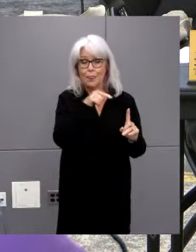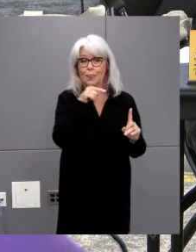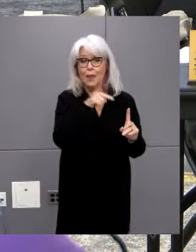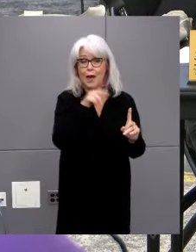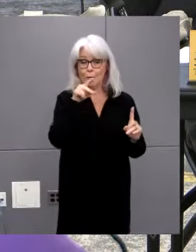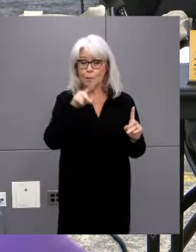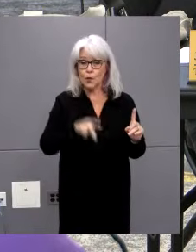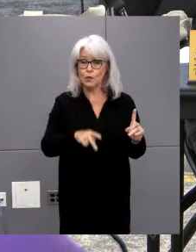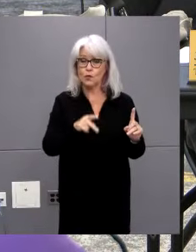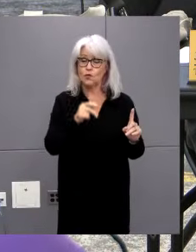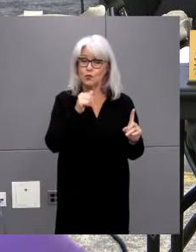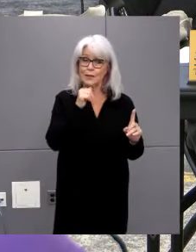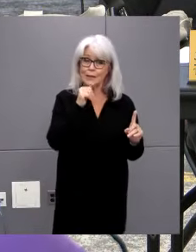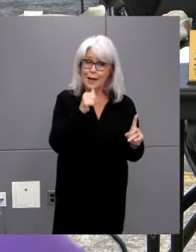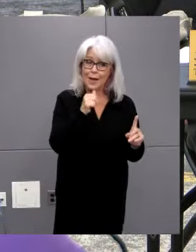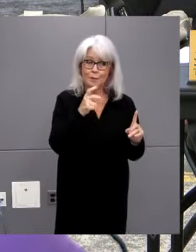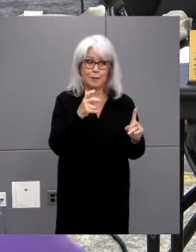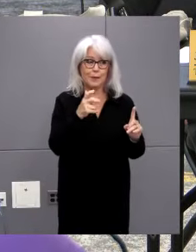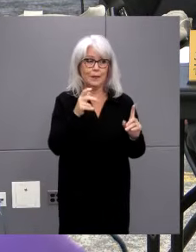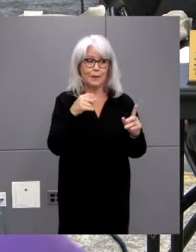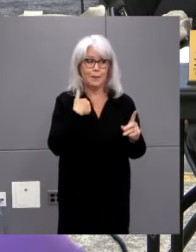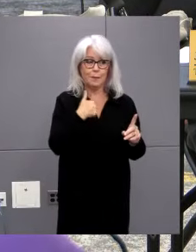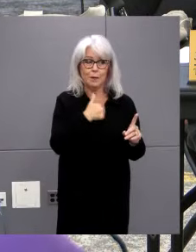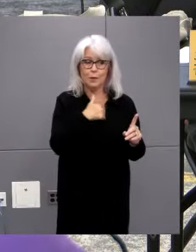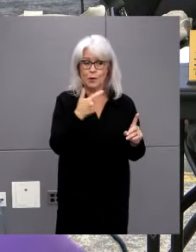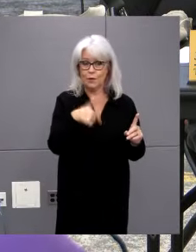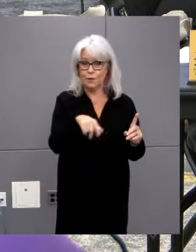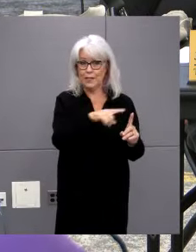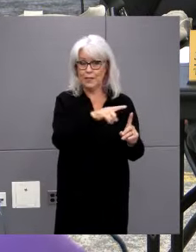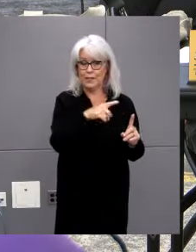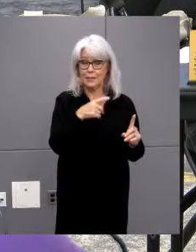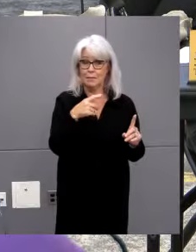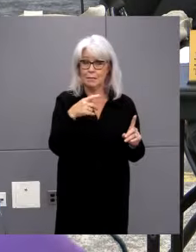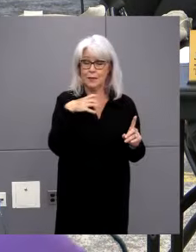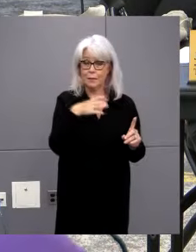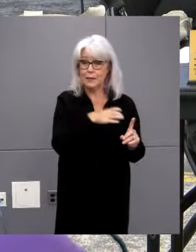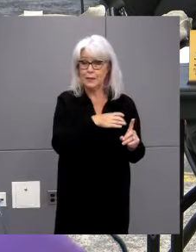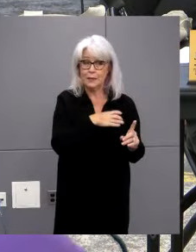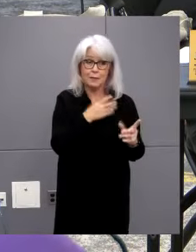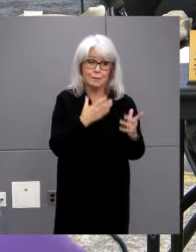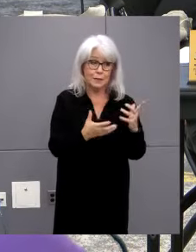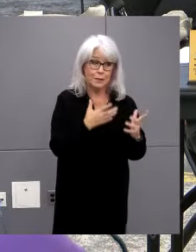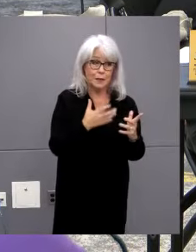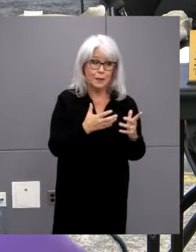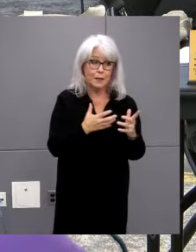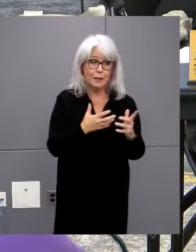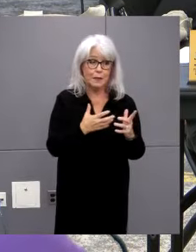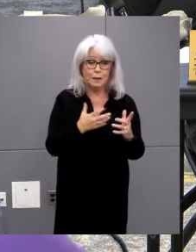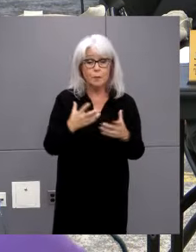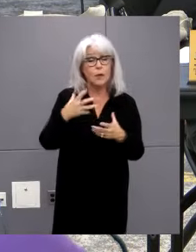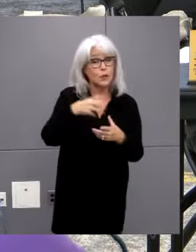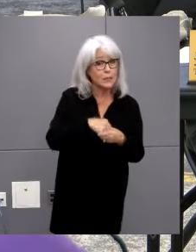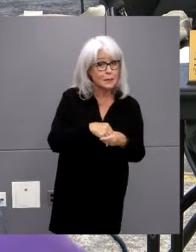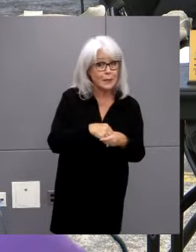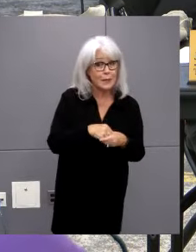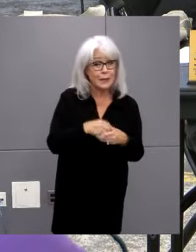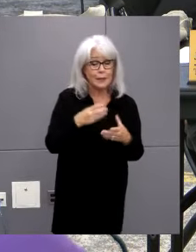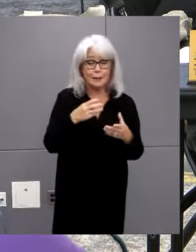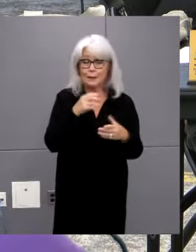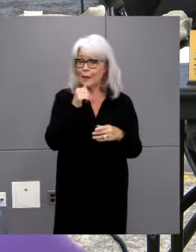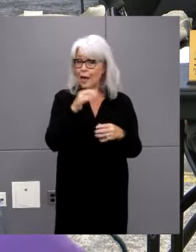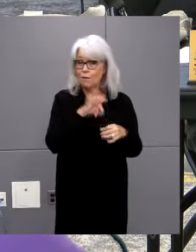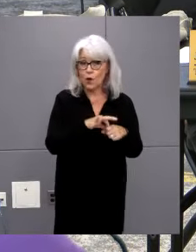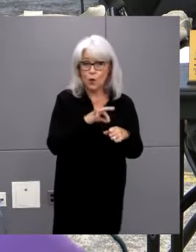should not be a member of these committees. Be an ex officio member, come and be in the meeting and participate but not vote,